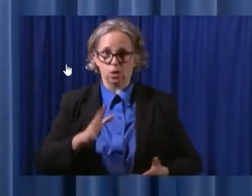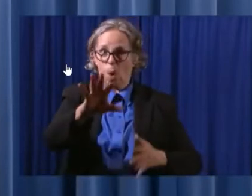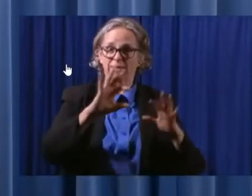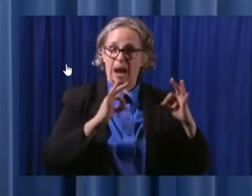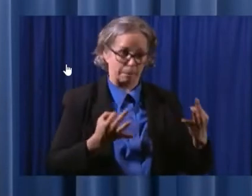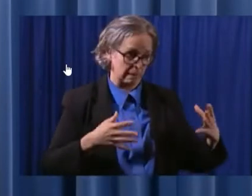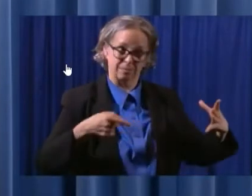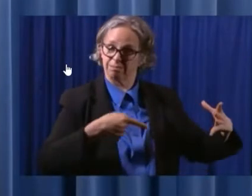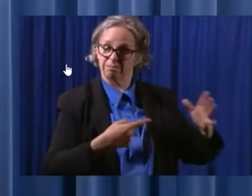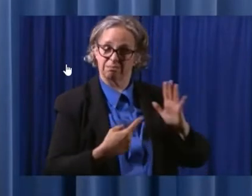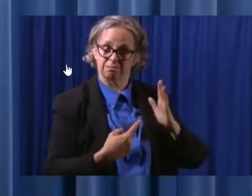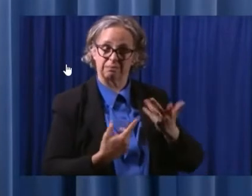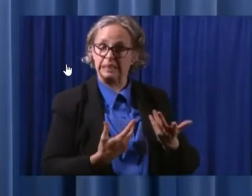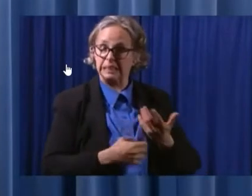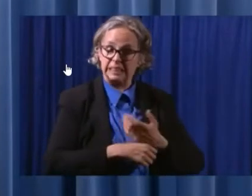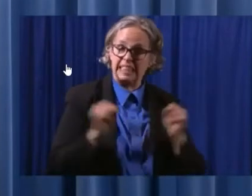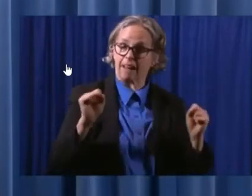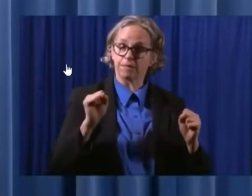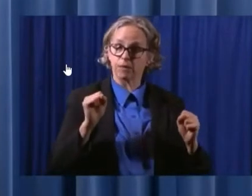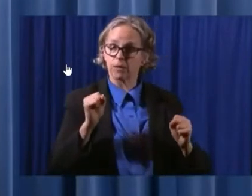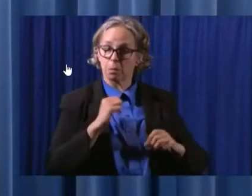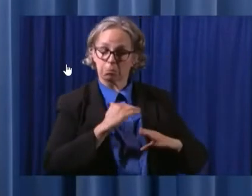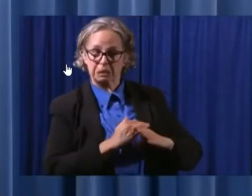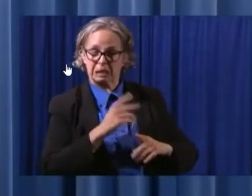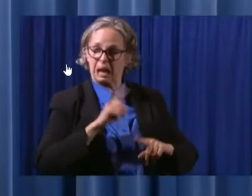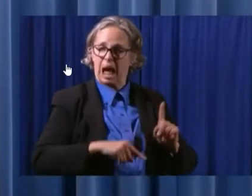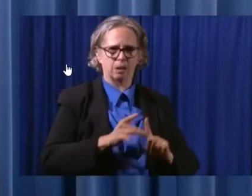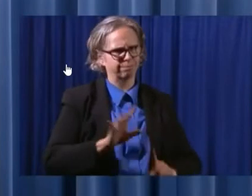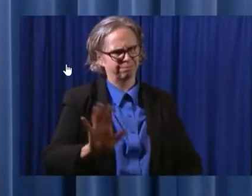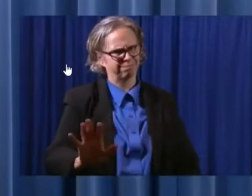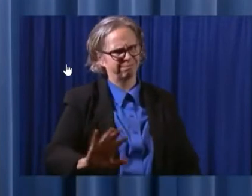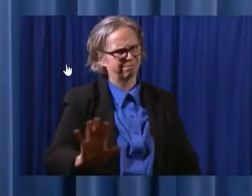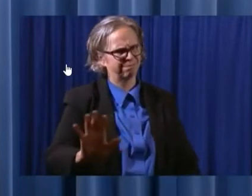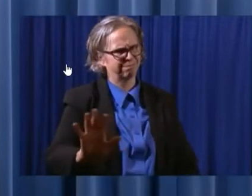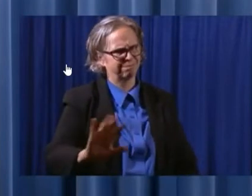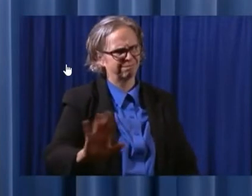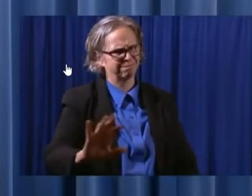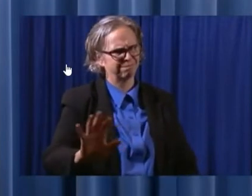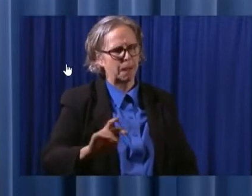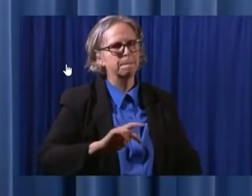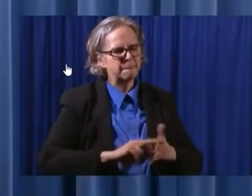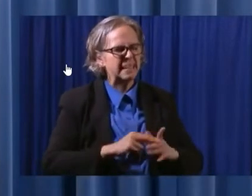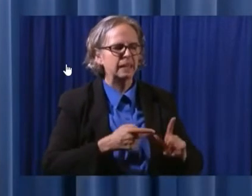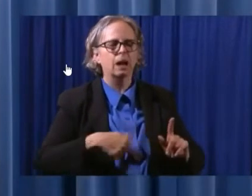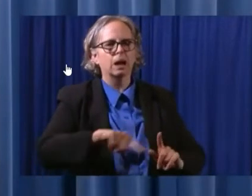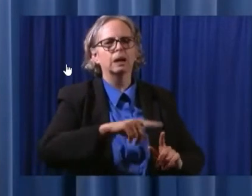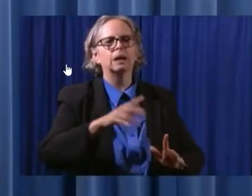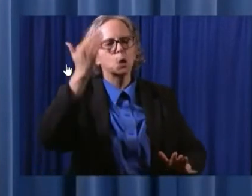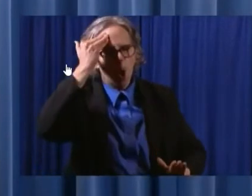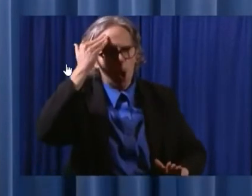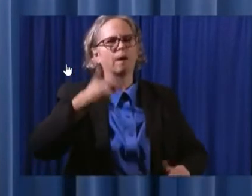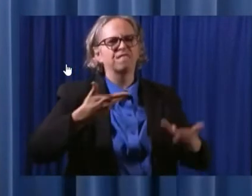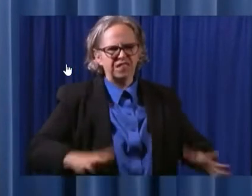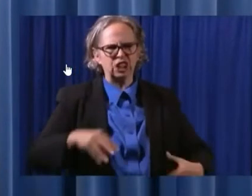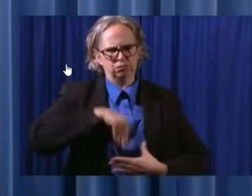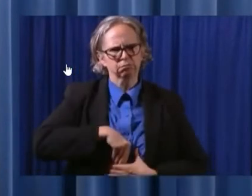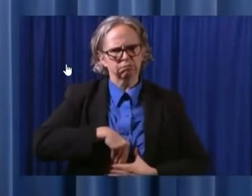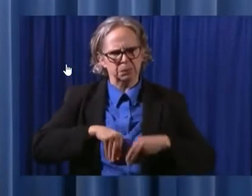sick. That means taking appropriate measures to control the spread, which should include self-quarantining and contacting a